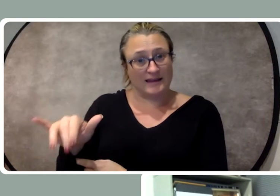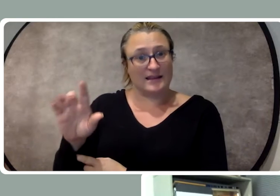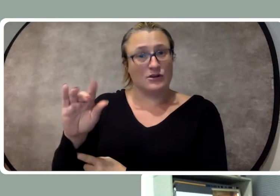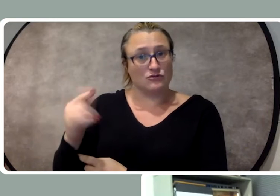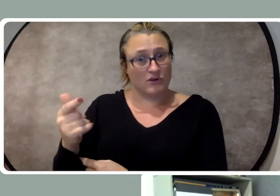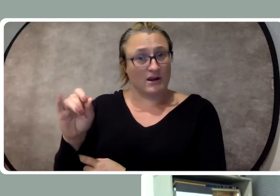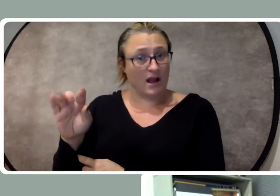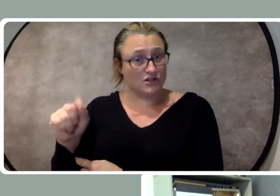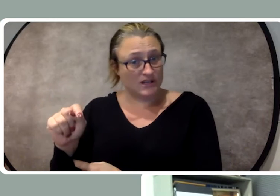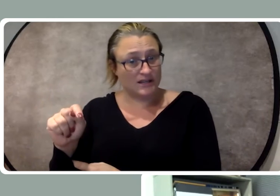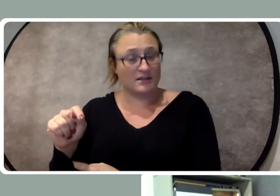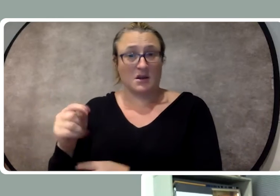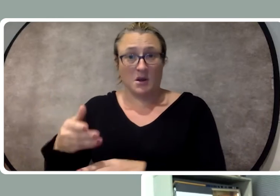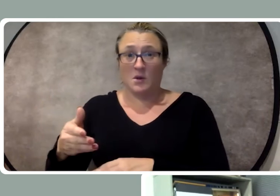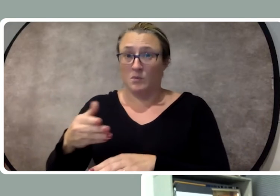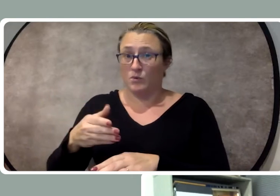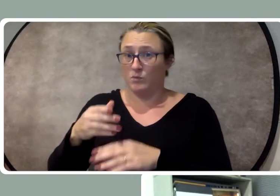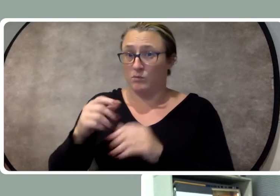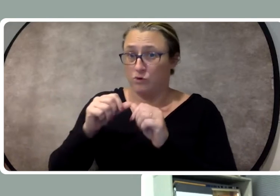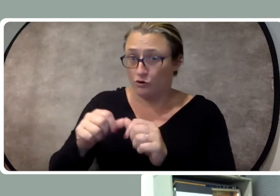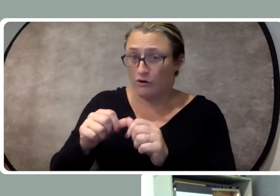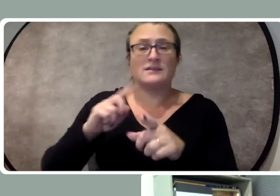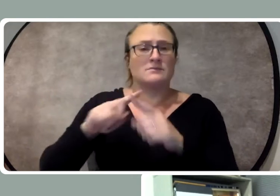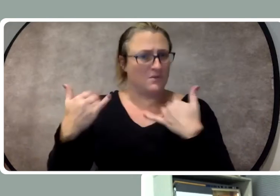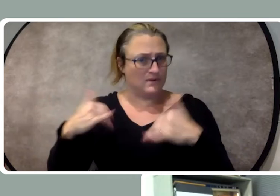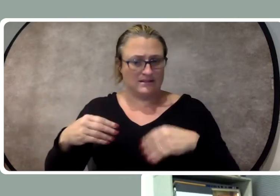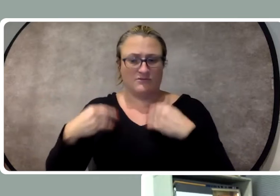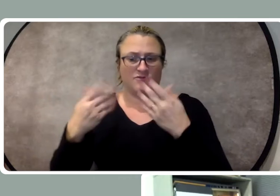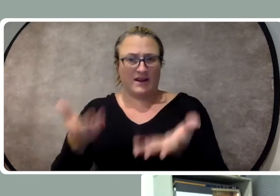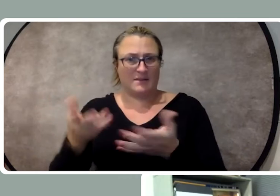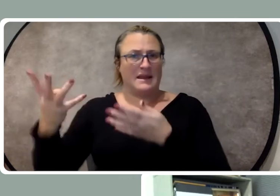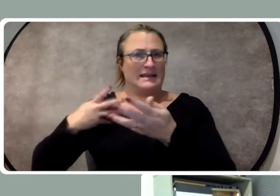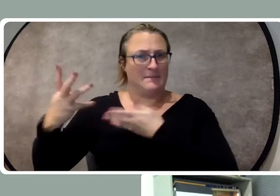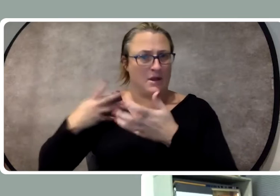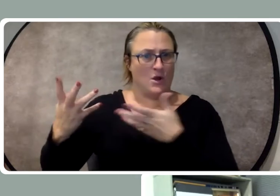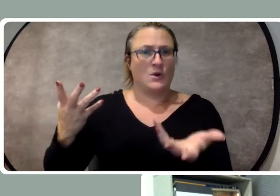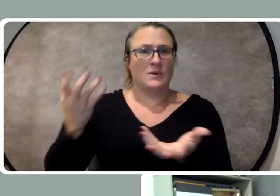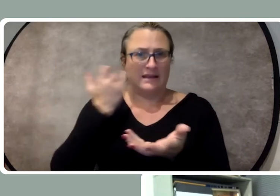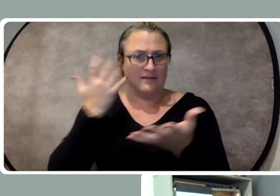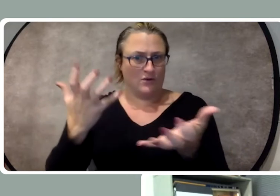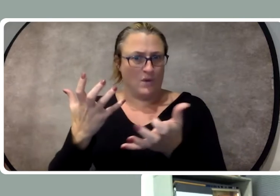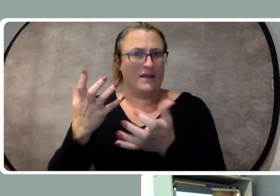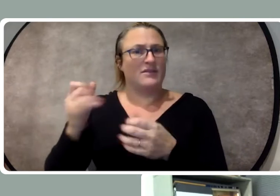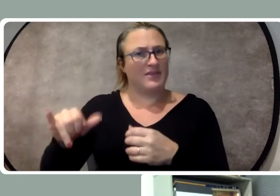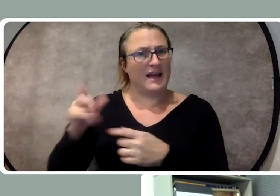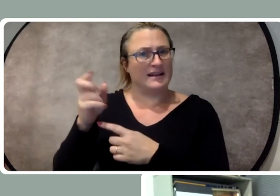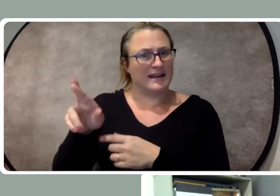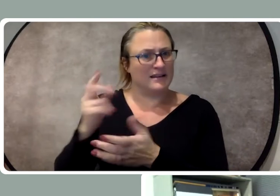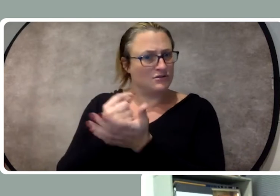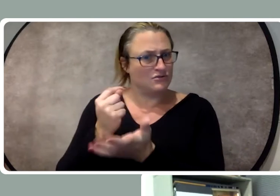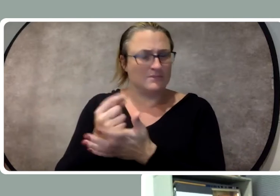chemotherapy for patients who remain fit and still want to have their cancers treated. We do that, every